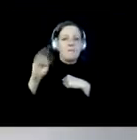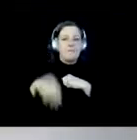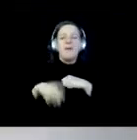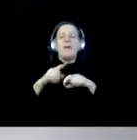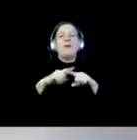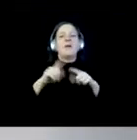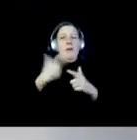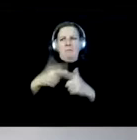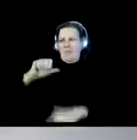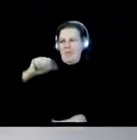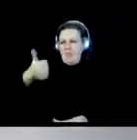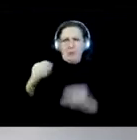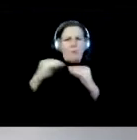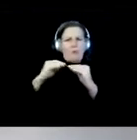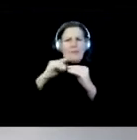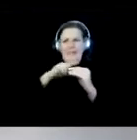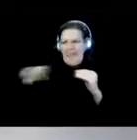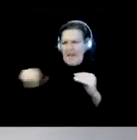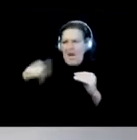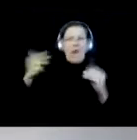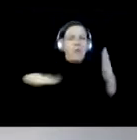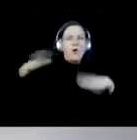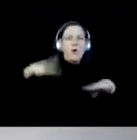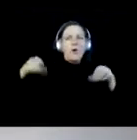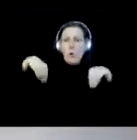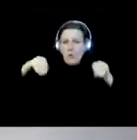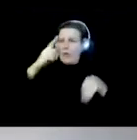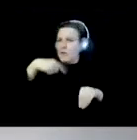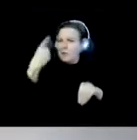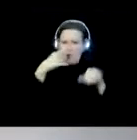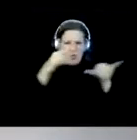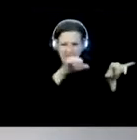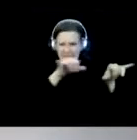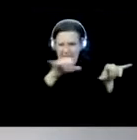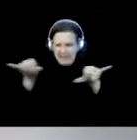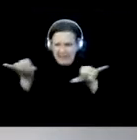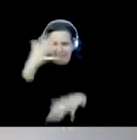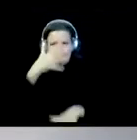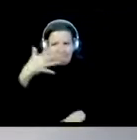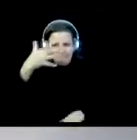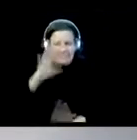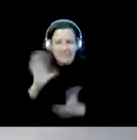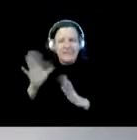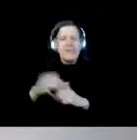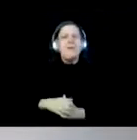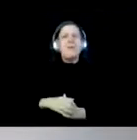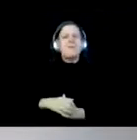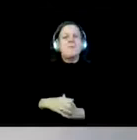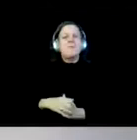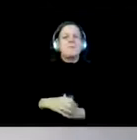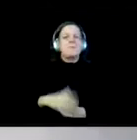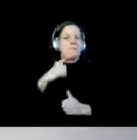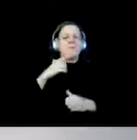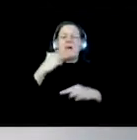other clothing stores that are of a similar aesthetic. And it just keeps cycling out